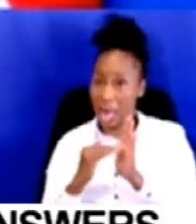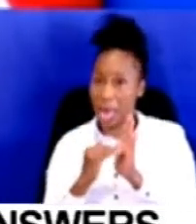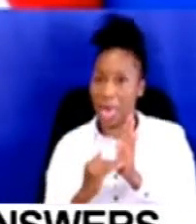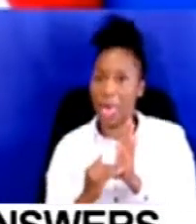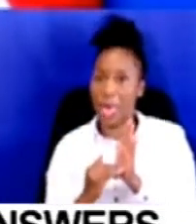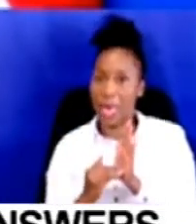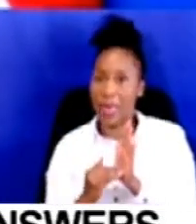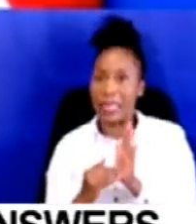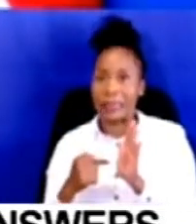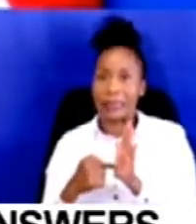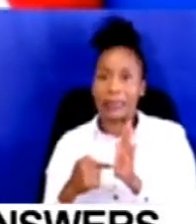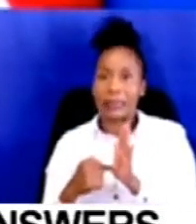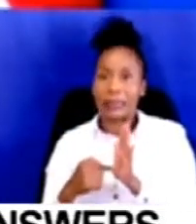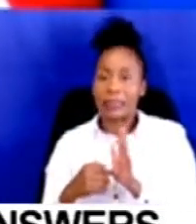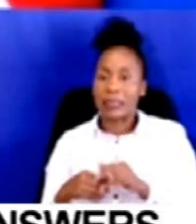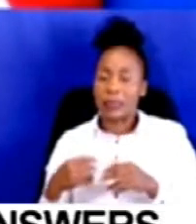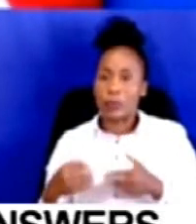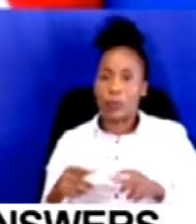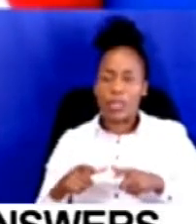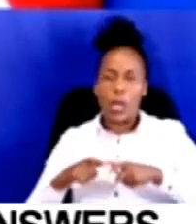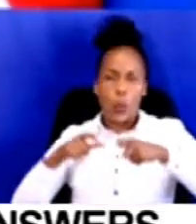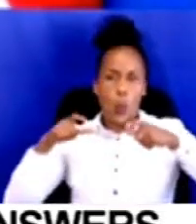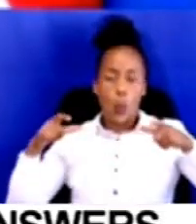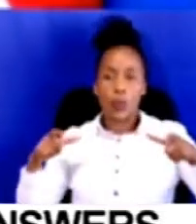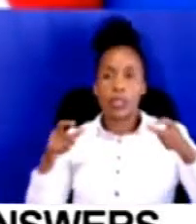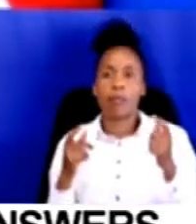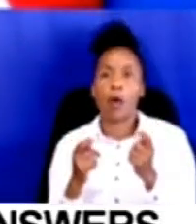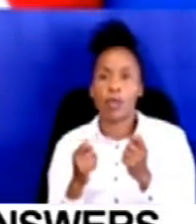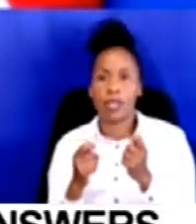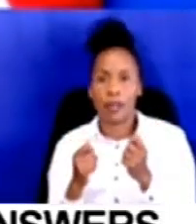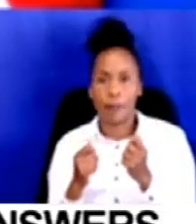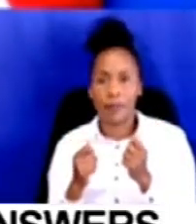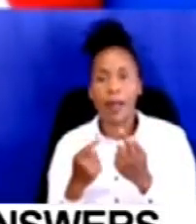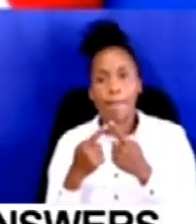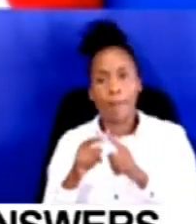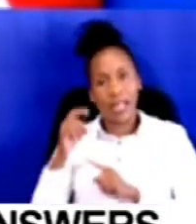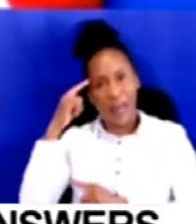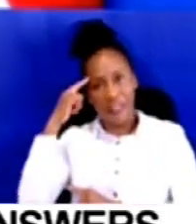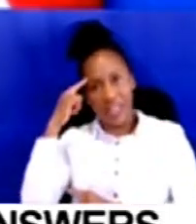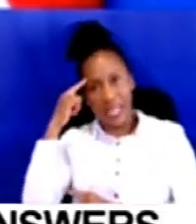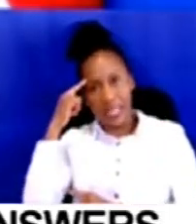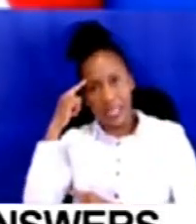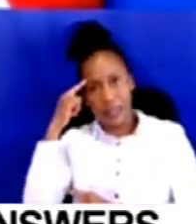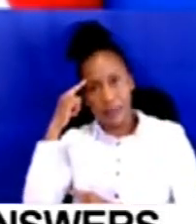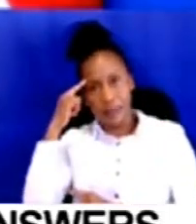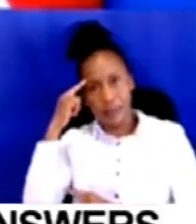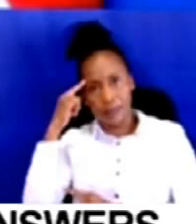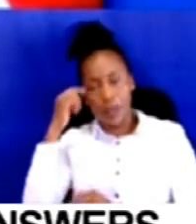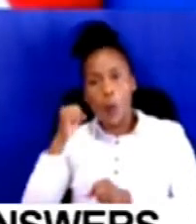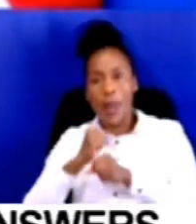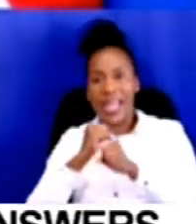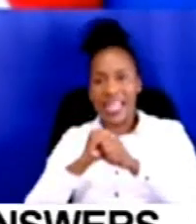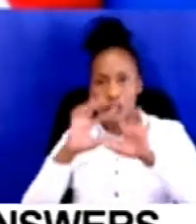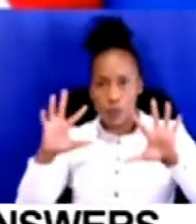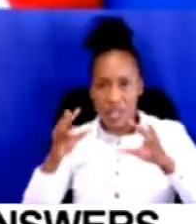it's very dire, it's a huge amount, but I think working together